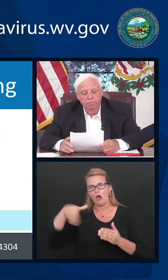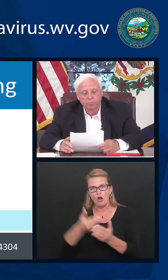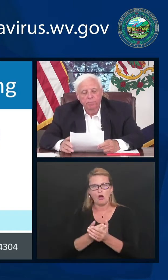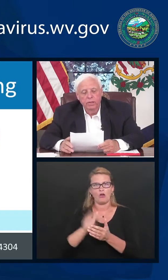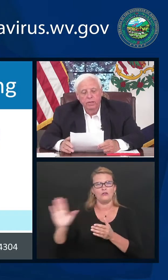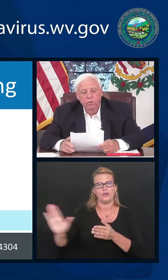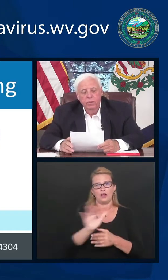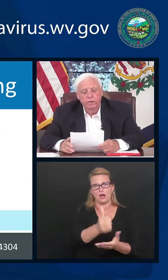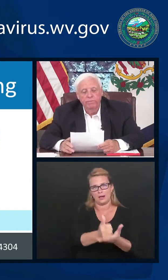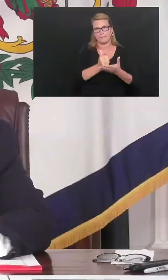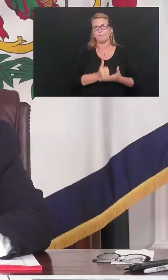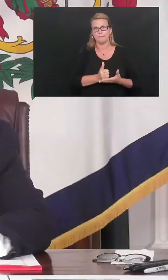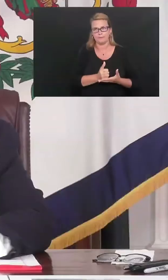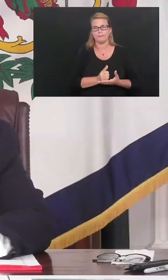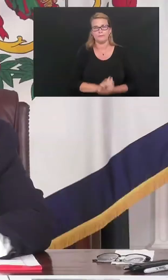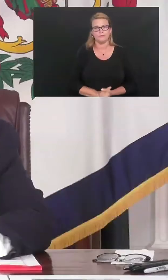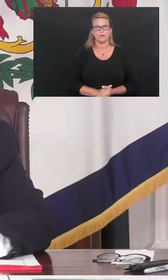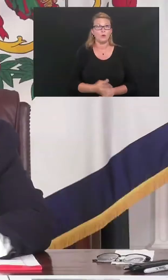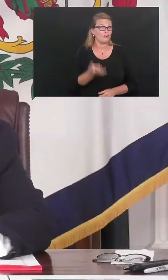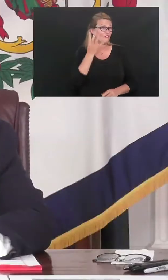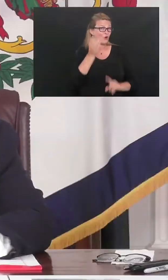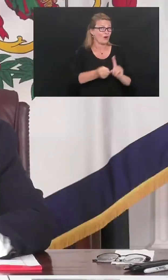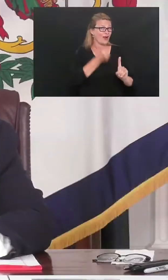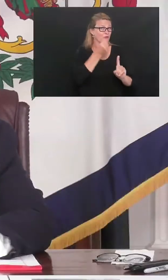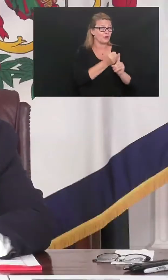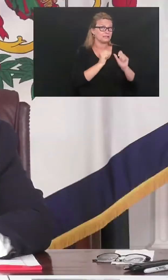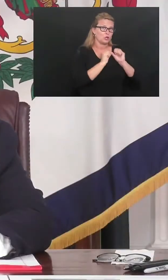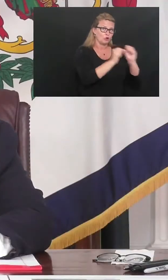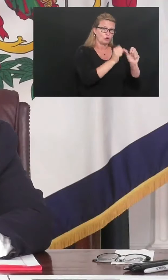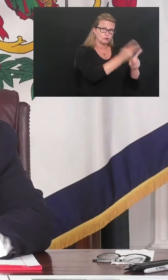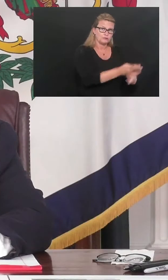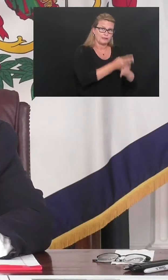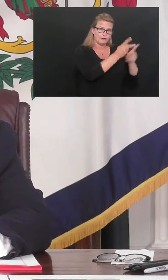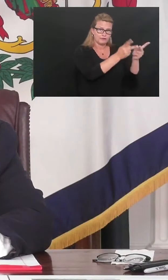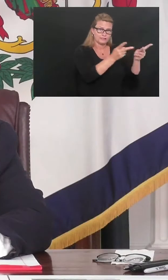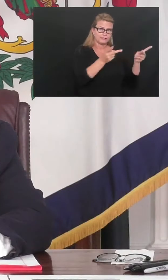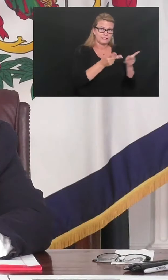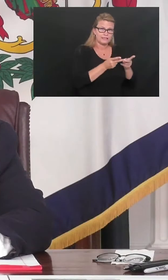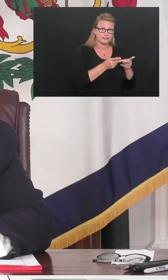did. We have 4 outbreaks in our long-term care facilities.